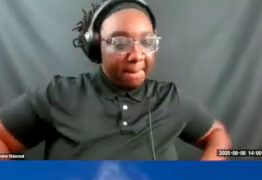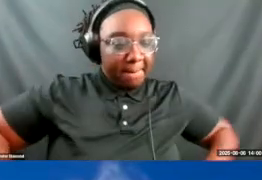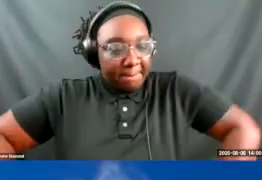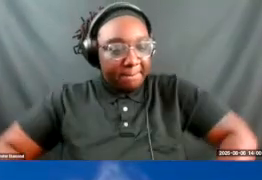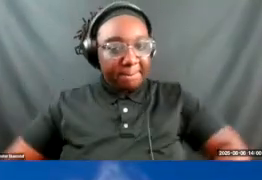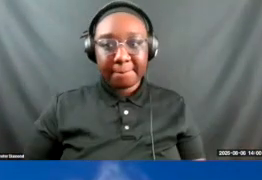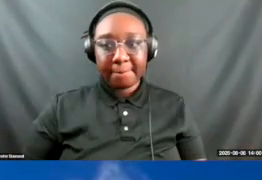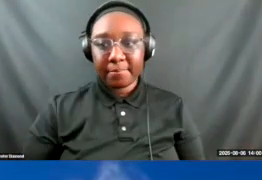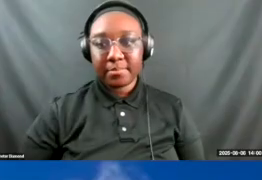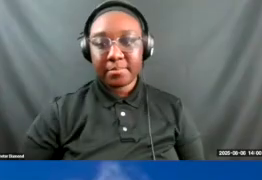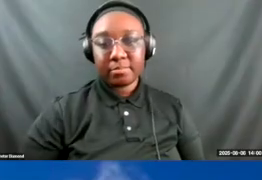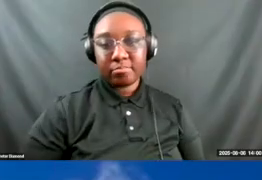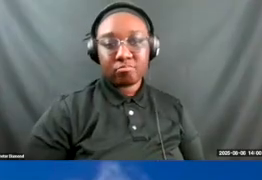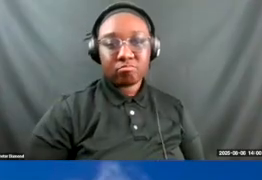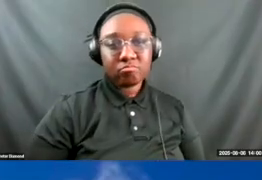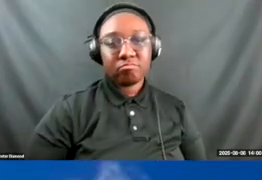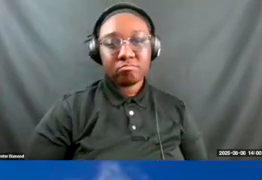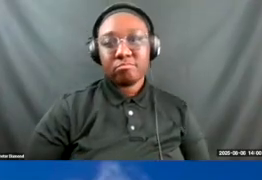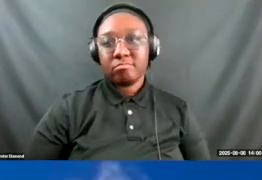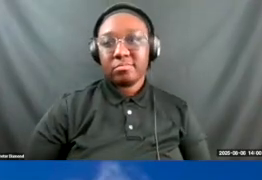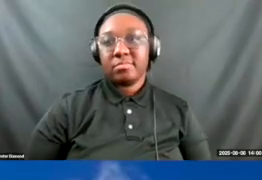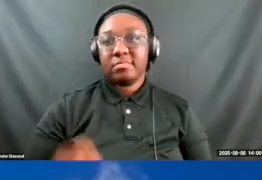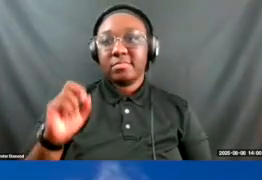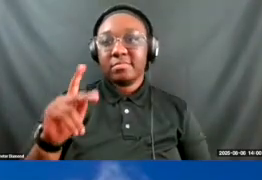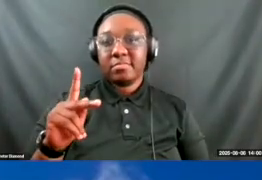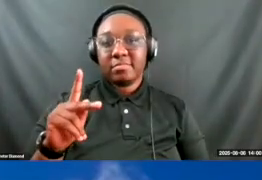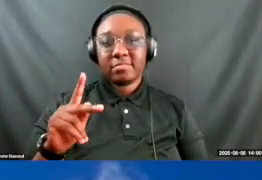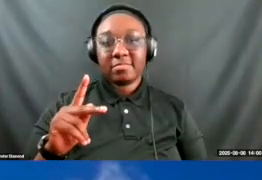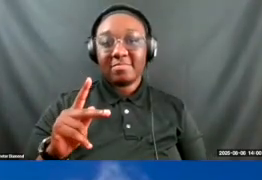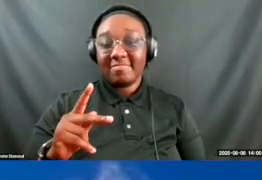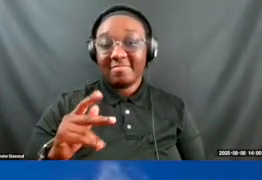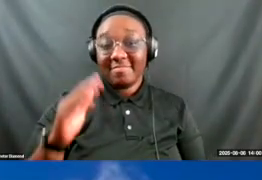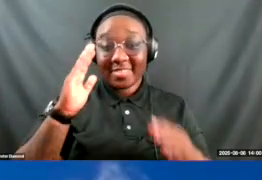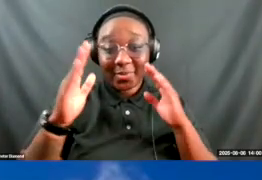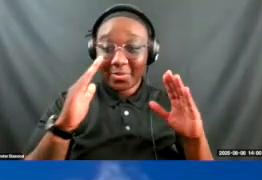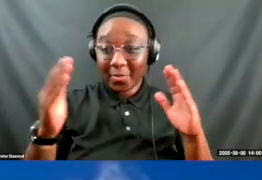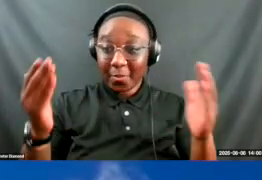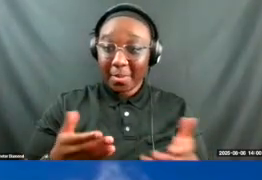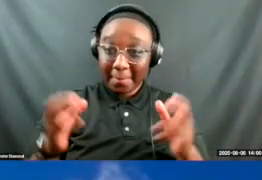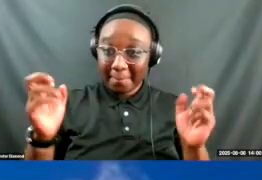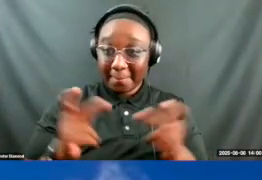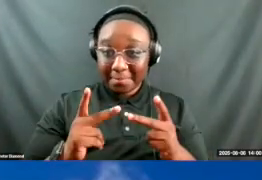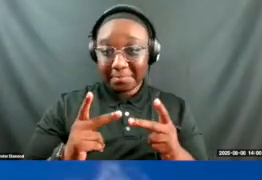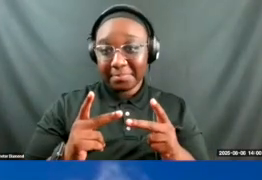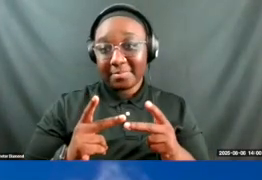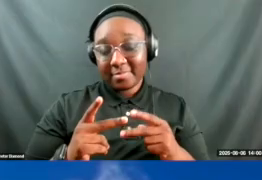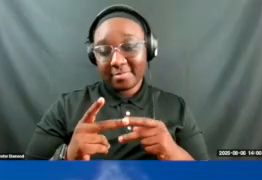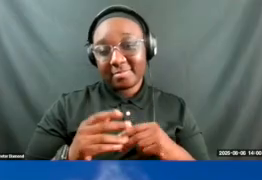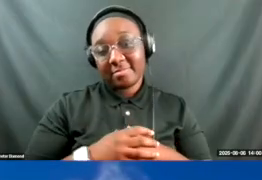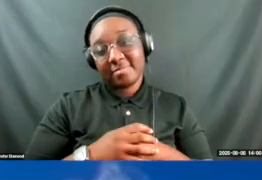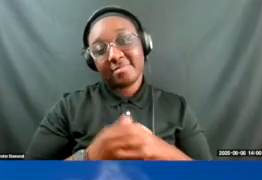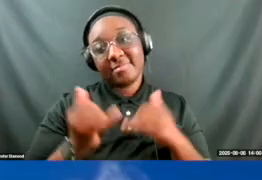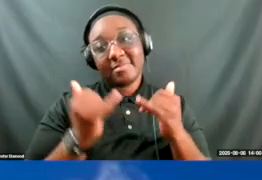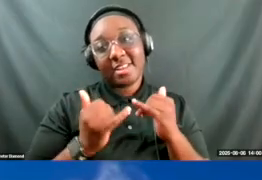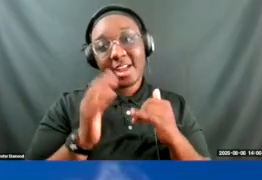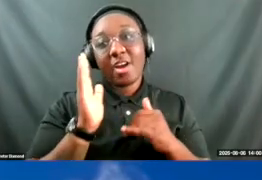All right. Hello, everyone. Welcome back from our break. Now we are